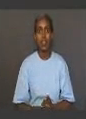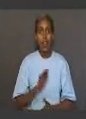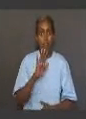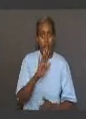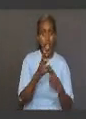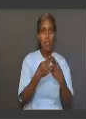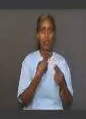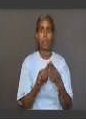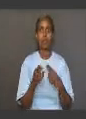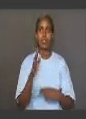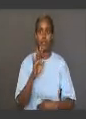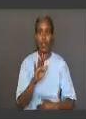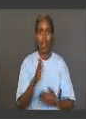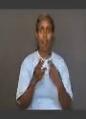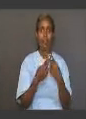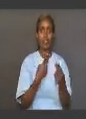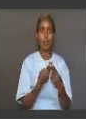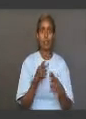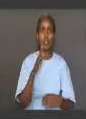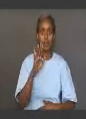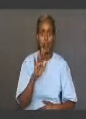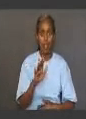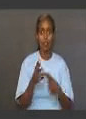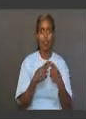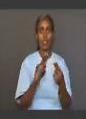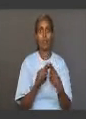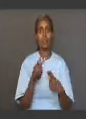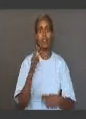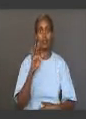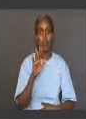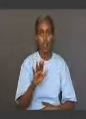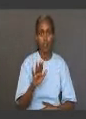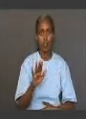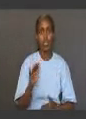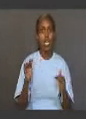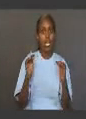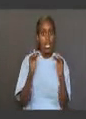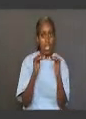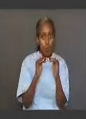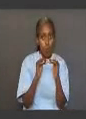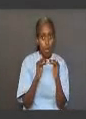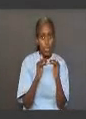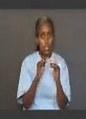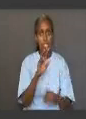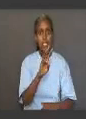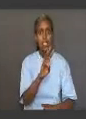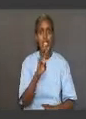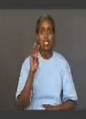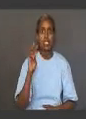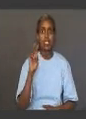5 times 5 times 5 times 5 equals